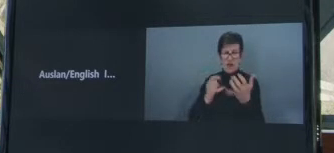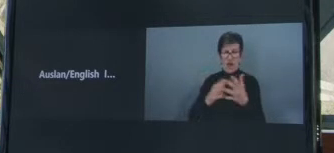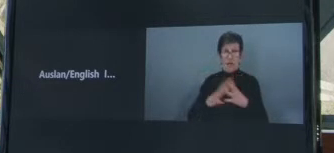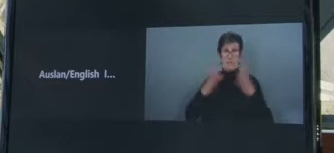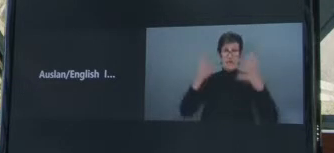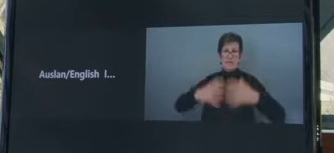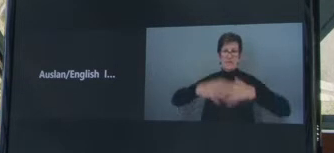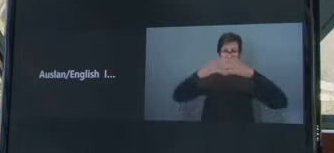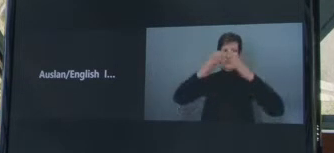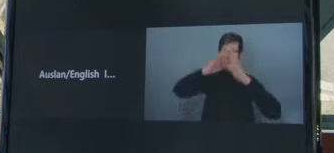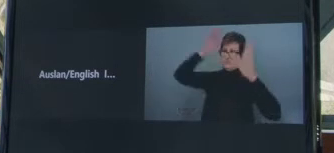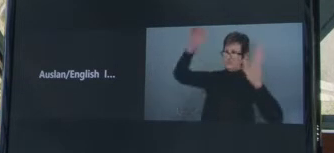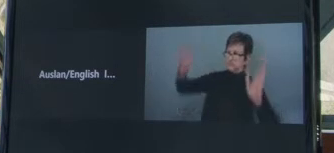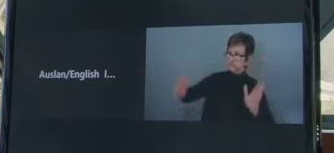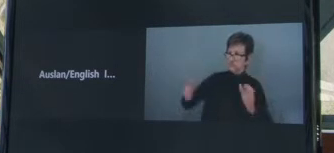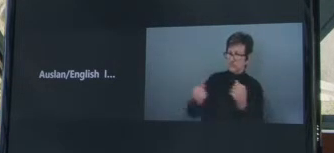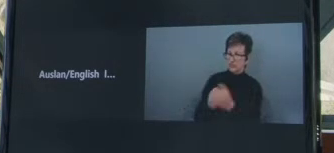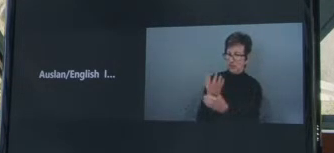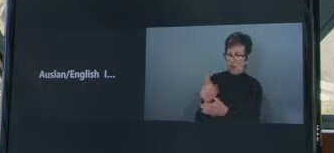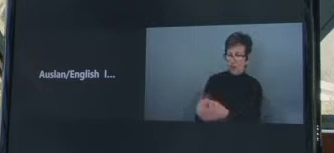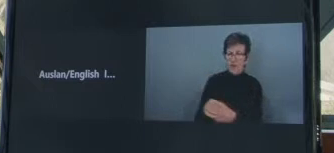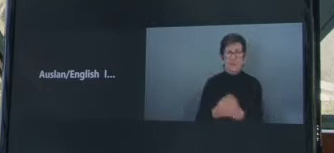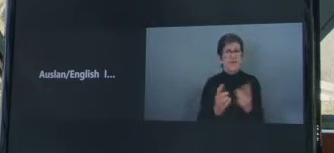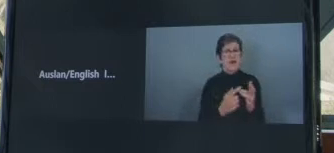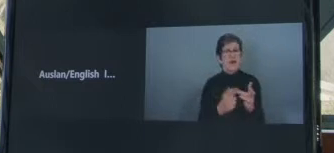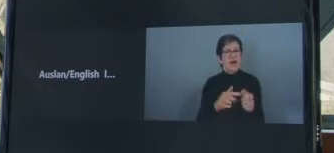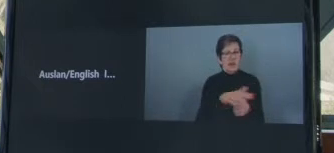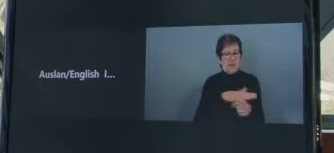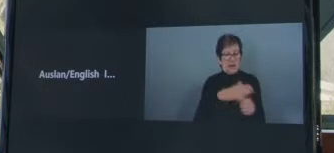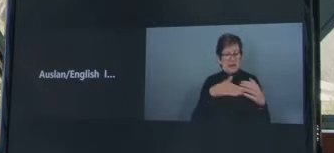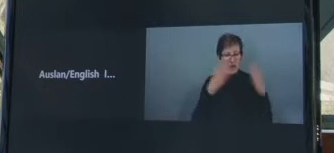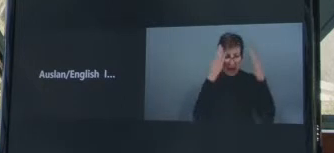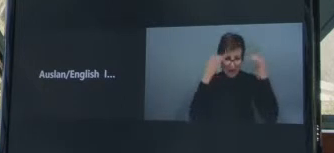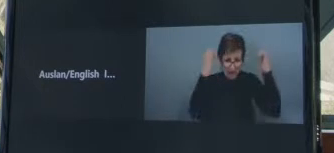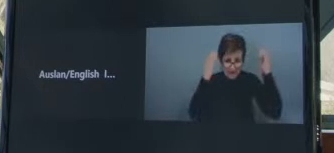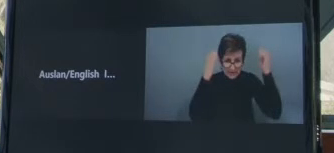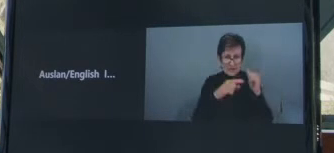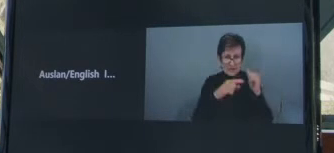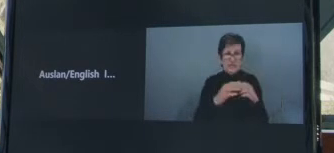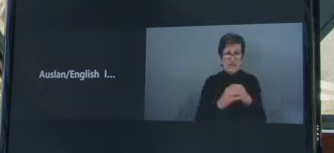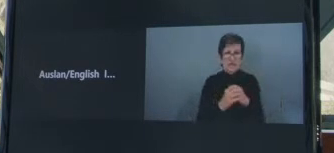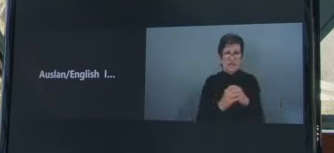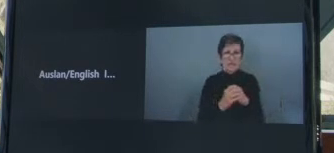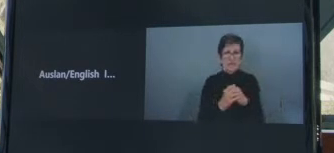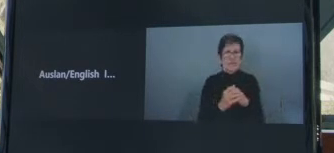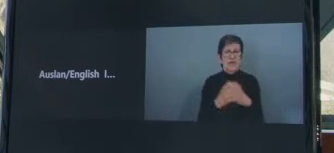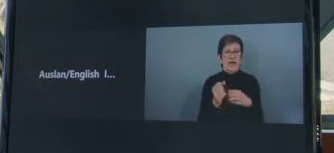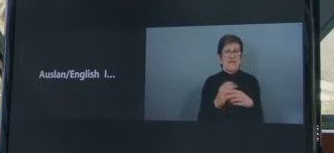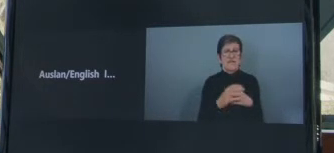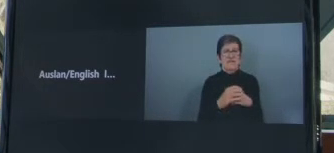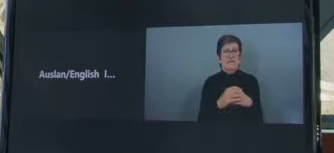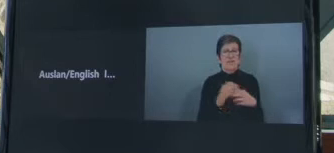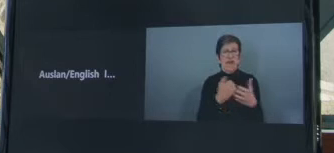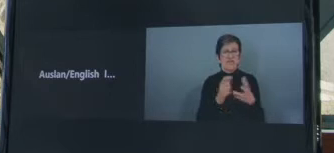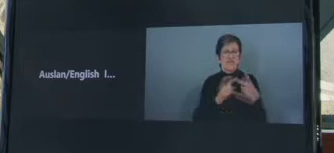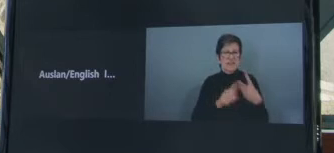Another is in the Netherlands for a biennial called the Sansbeak Biennial. We decided to